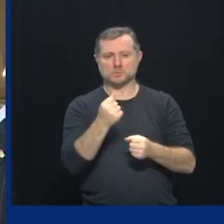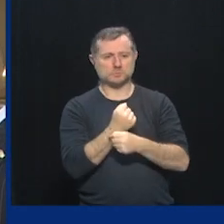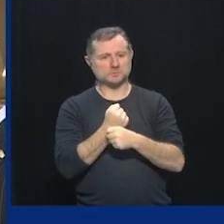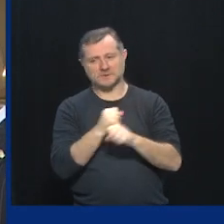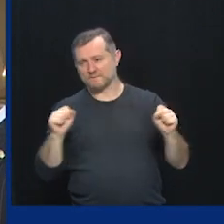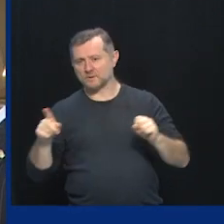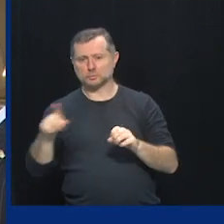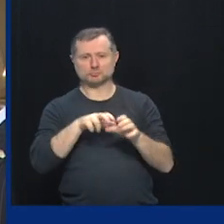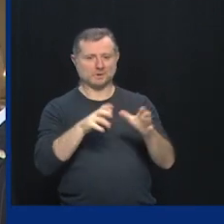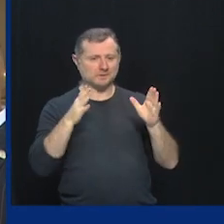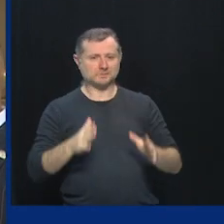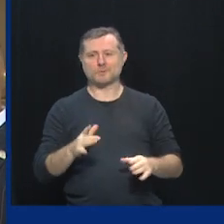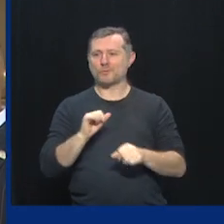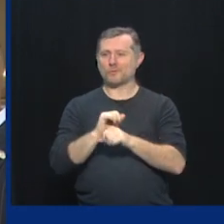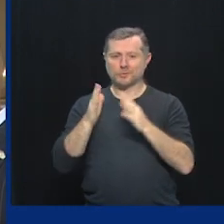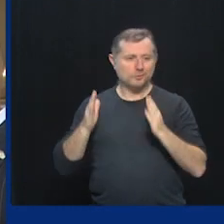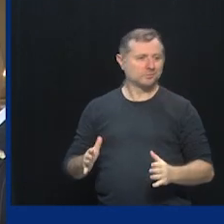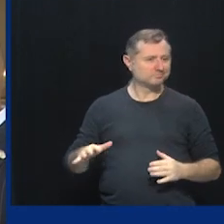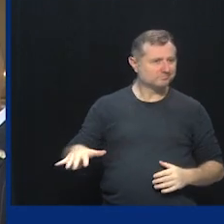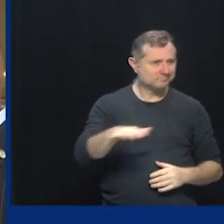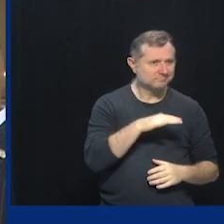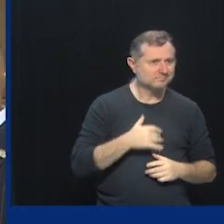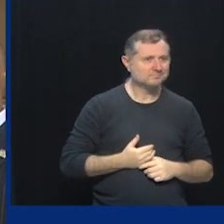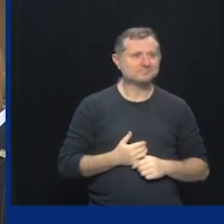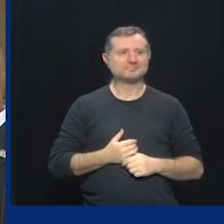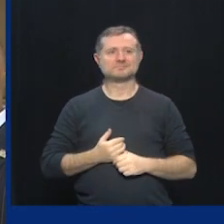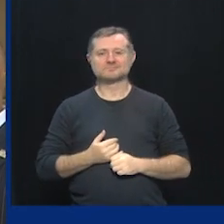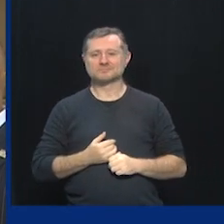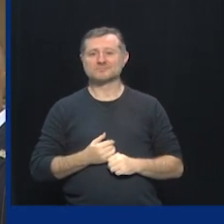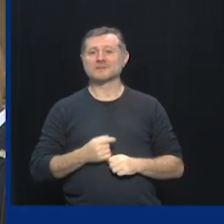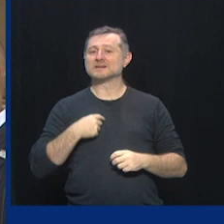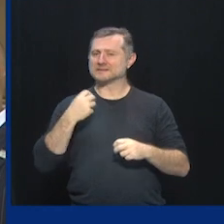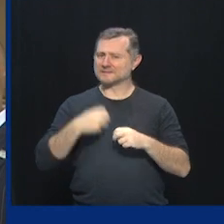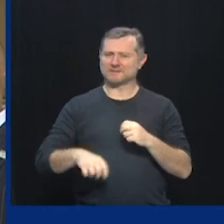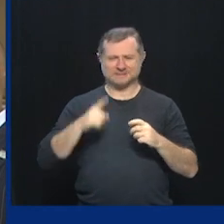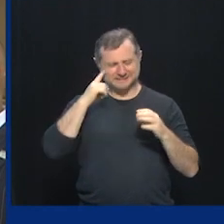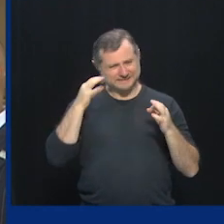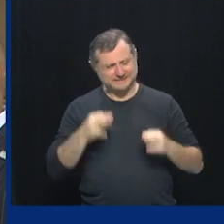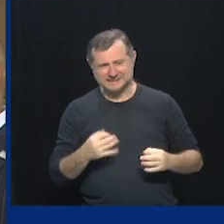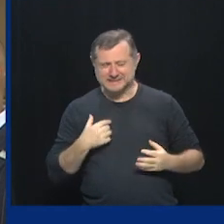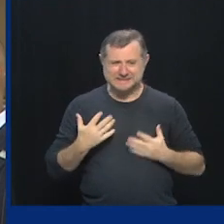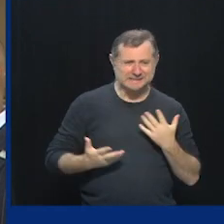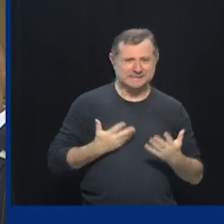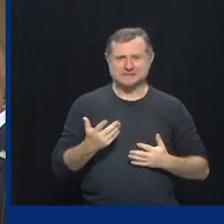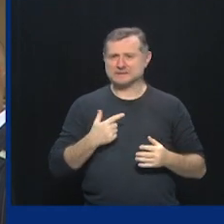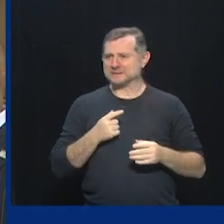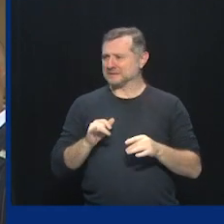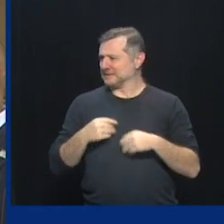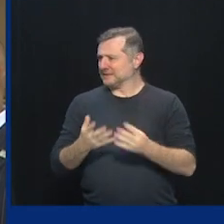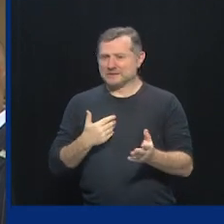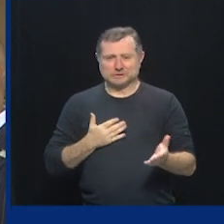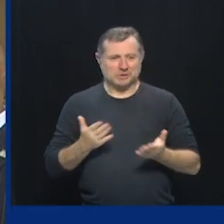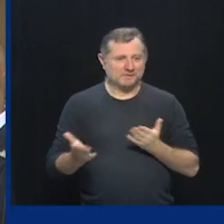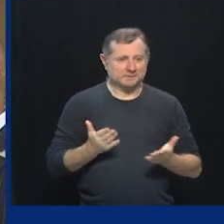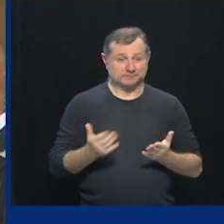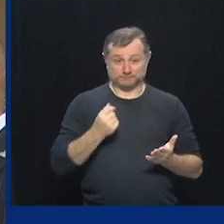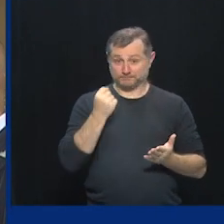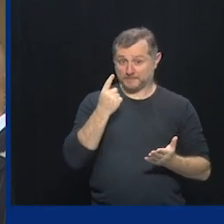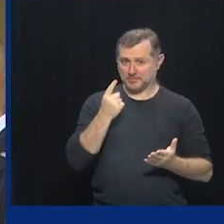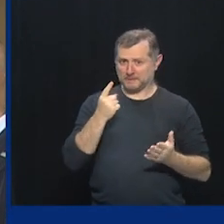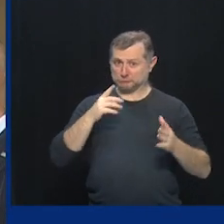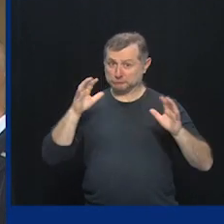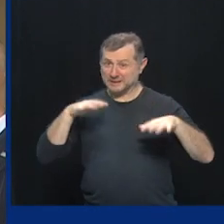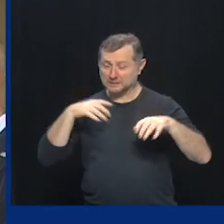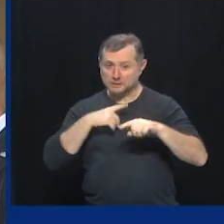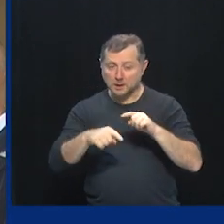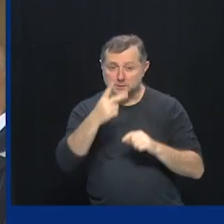our workforce. And it's not a light decision to make to shut down service, but with the visibility at near zero and seeing the devastation